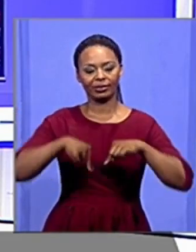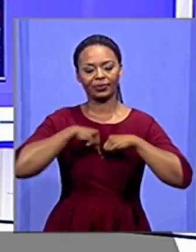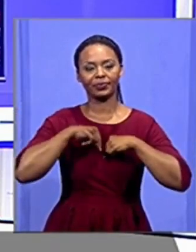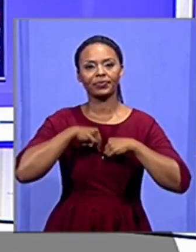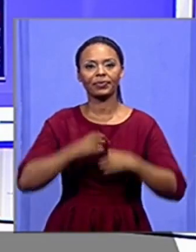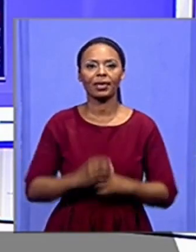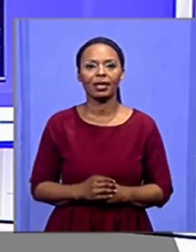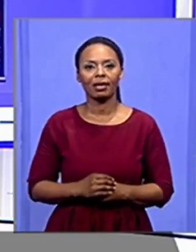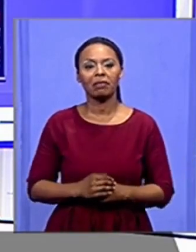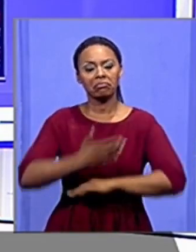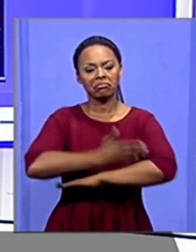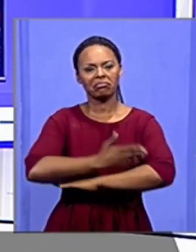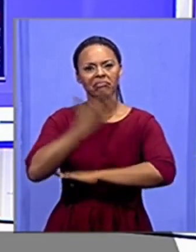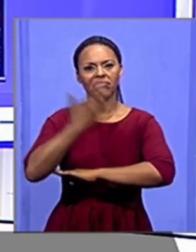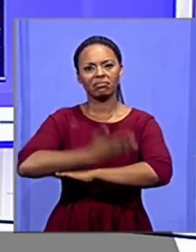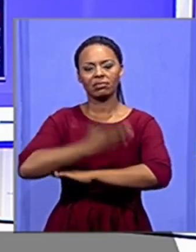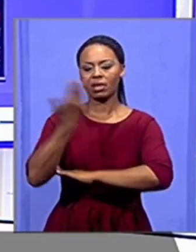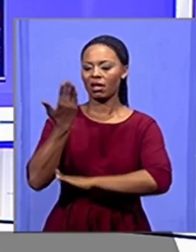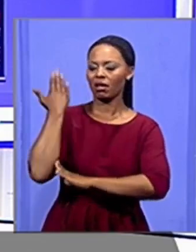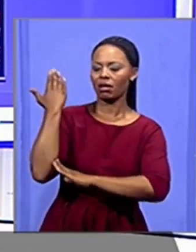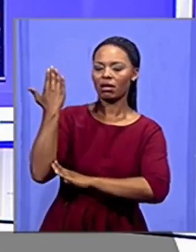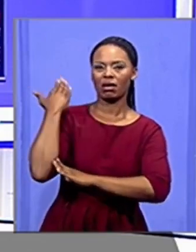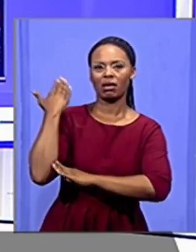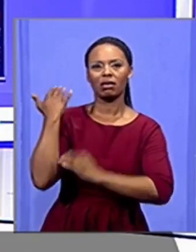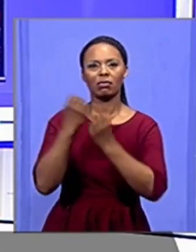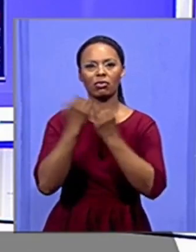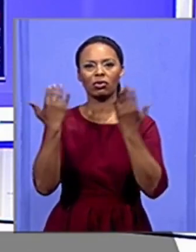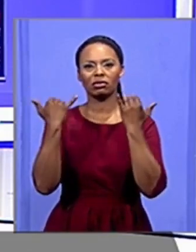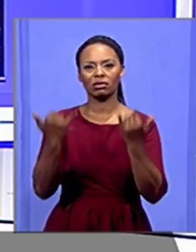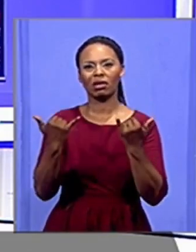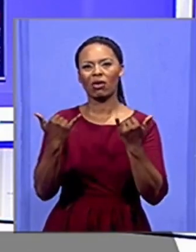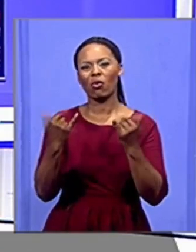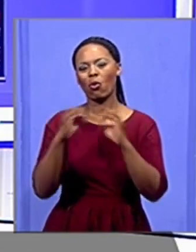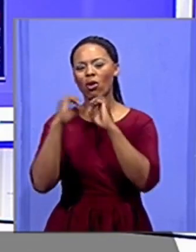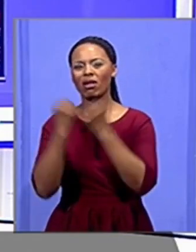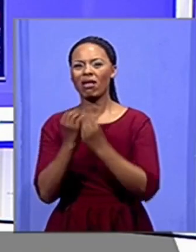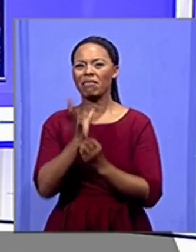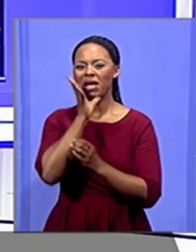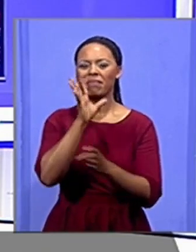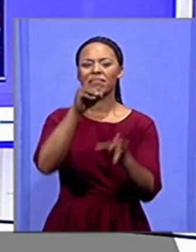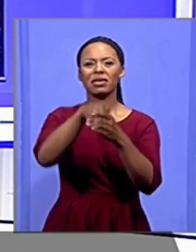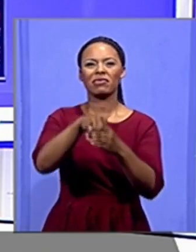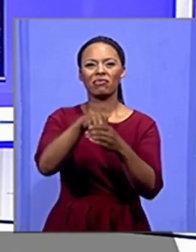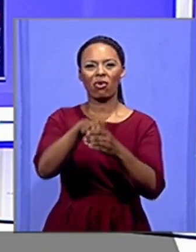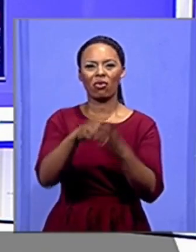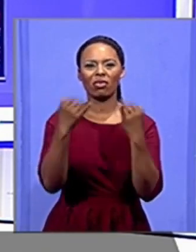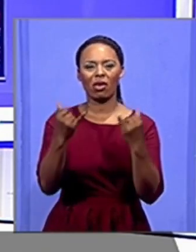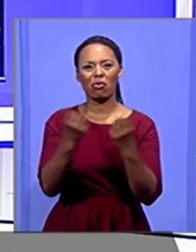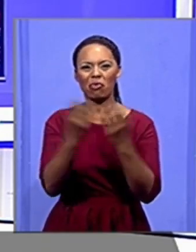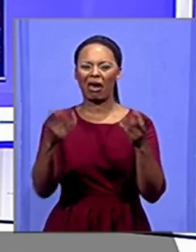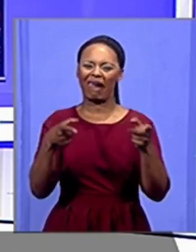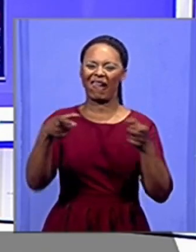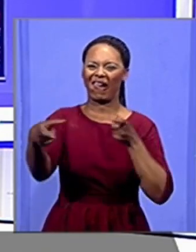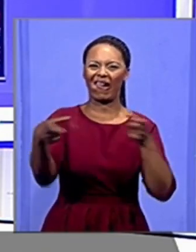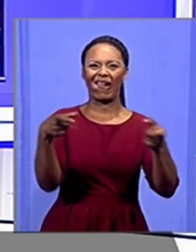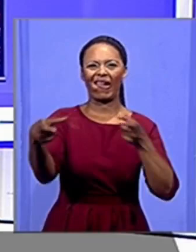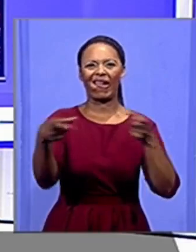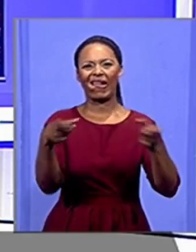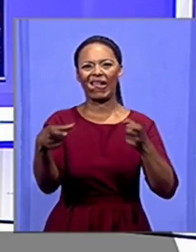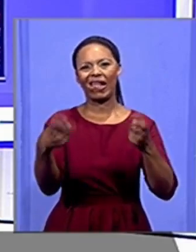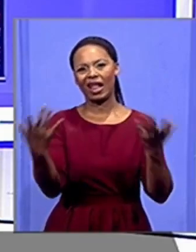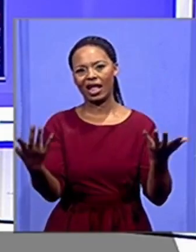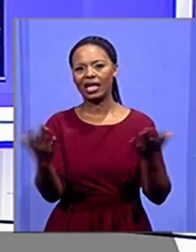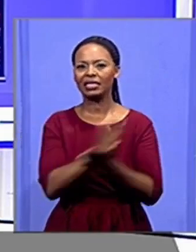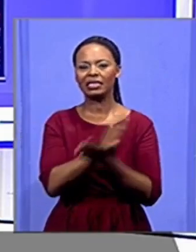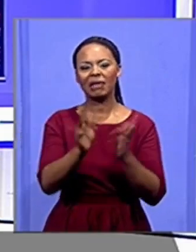fetilego melwane ya naga e be e laolwa ka mokgwa wa ditheo tše ntši o o akaretšago balaodi ba bantši bao ba nago le